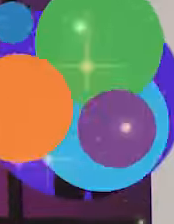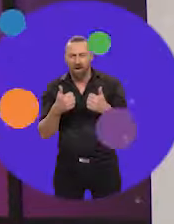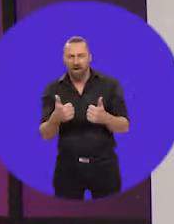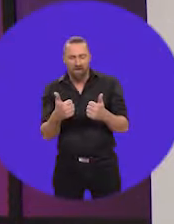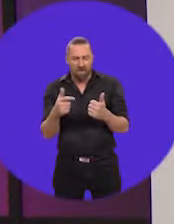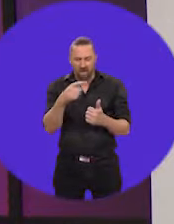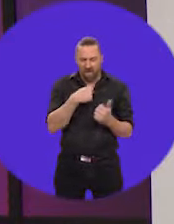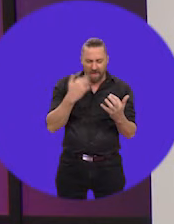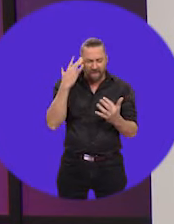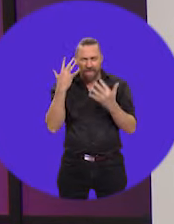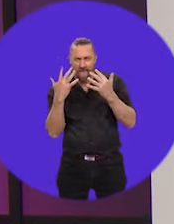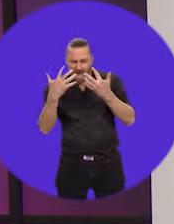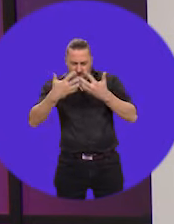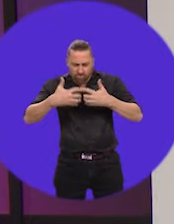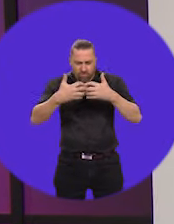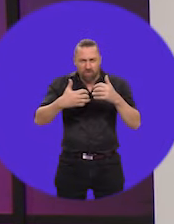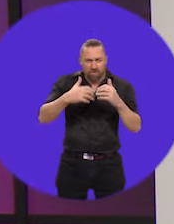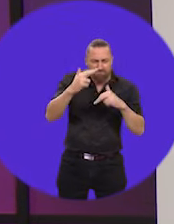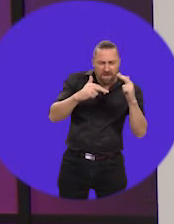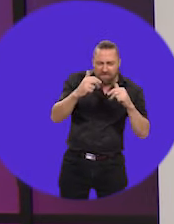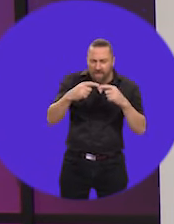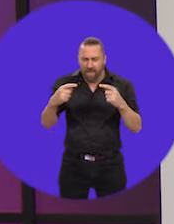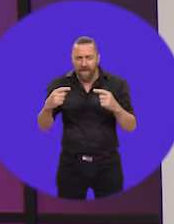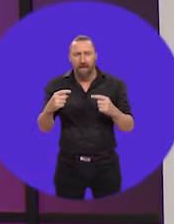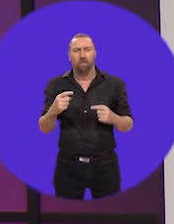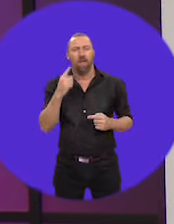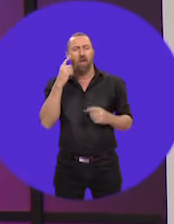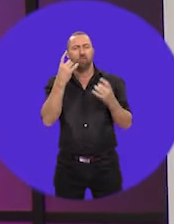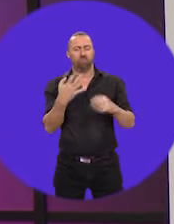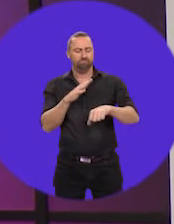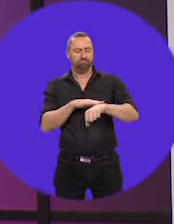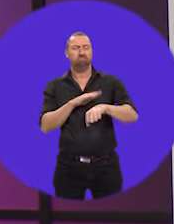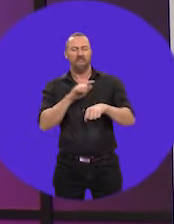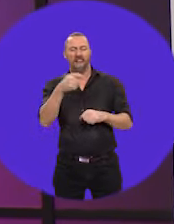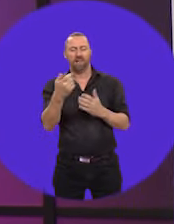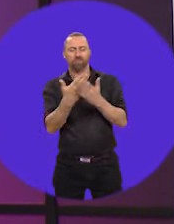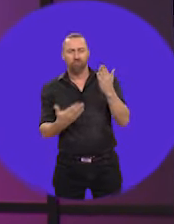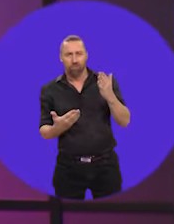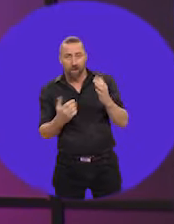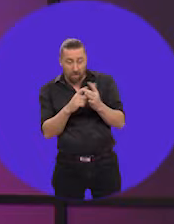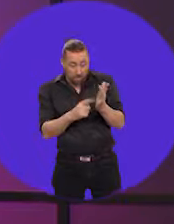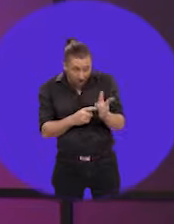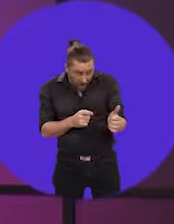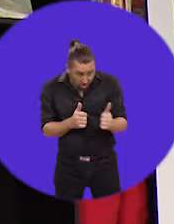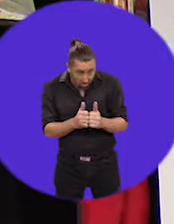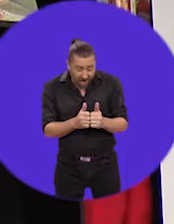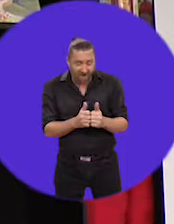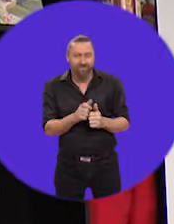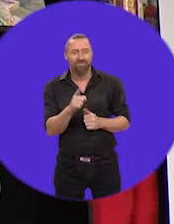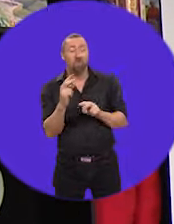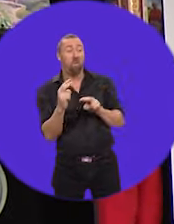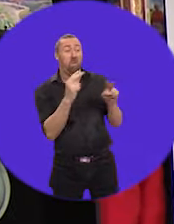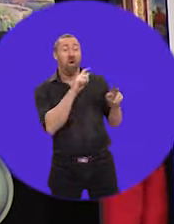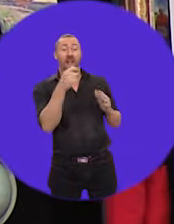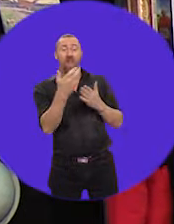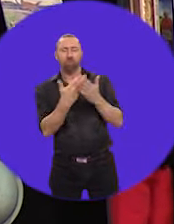It's been great fun thinking all about engineering, but I think it's time we heard another story. Don't you agree, Bill? Up